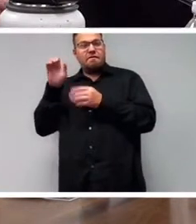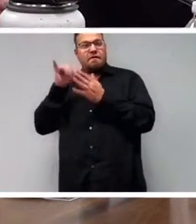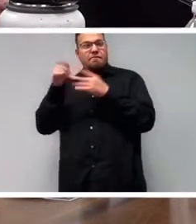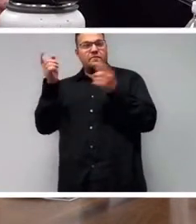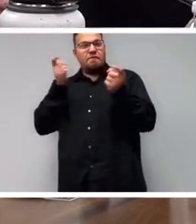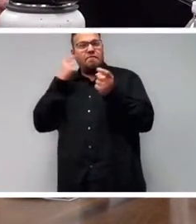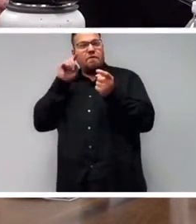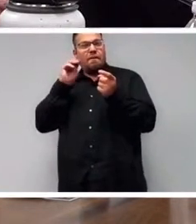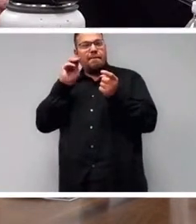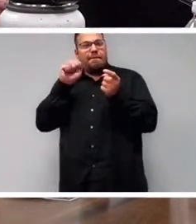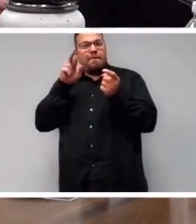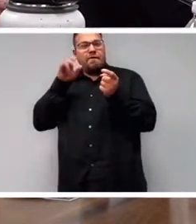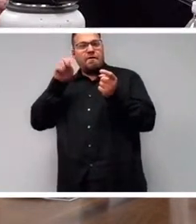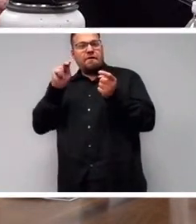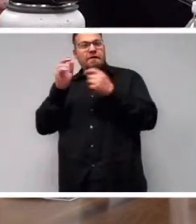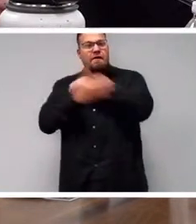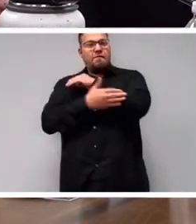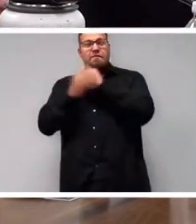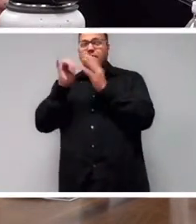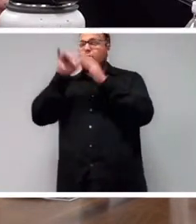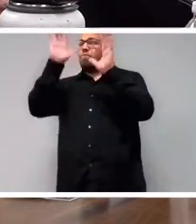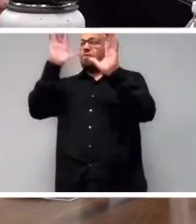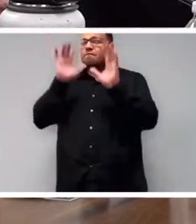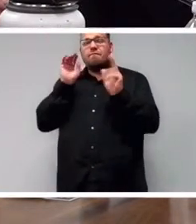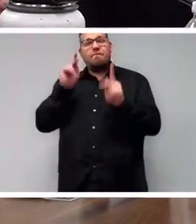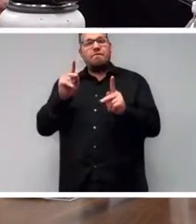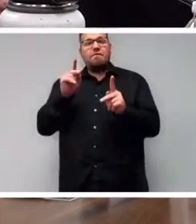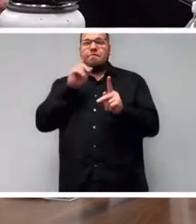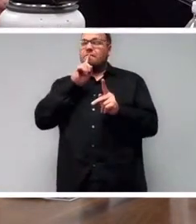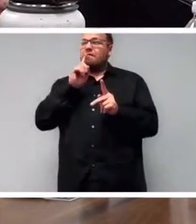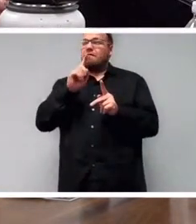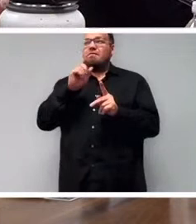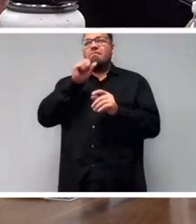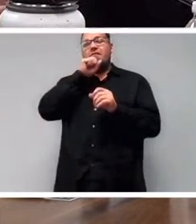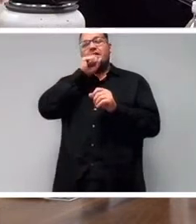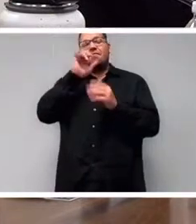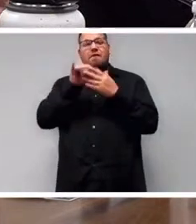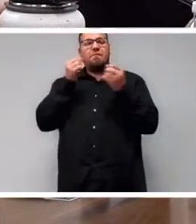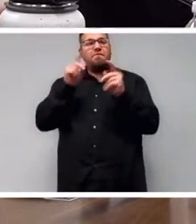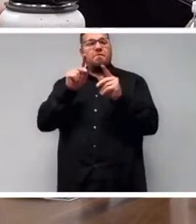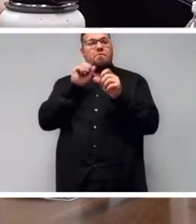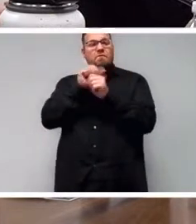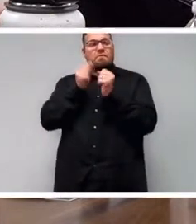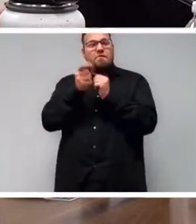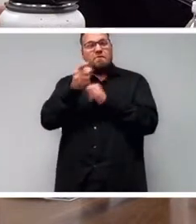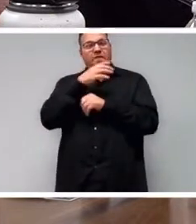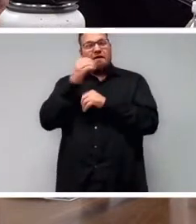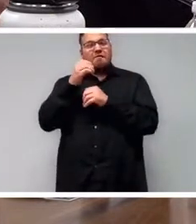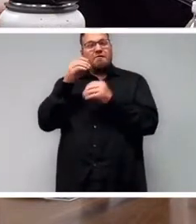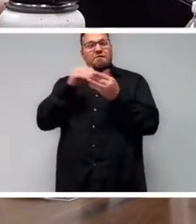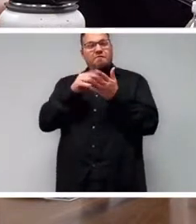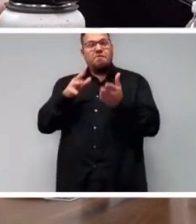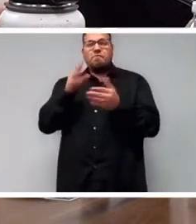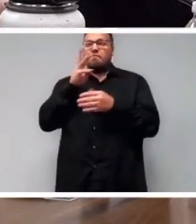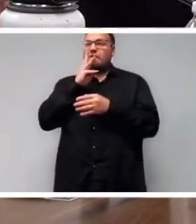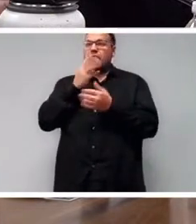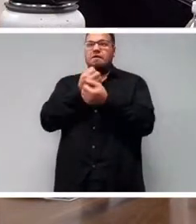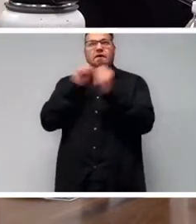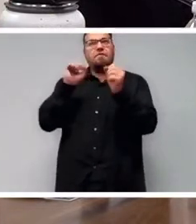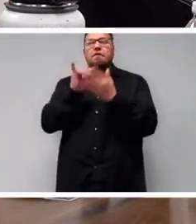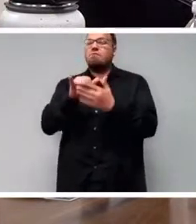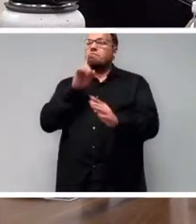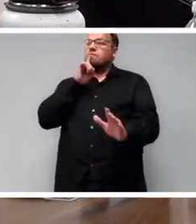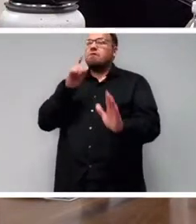a pretty incredible human being. And I bet he would love the opportunity to work with you and your students, because water safety is significant